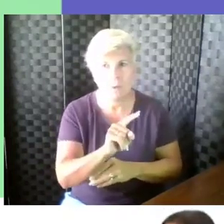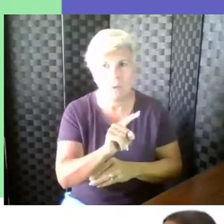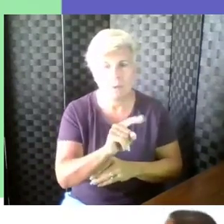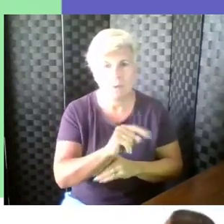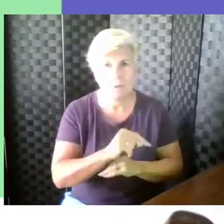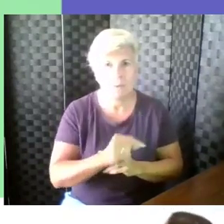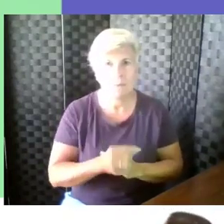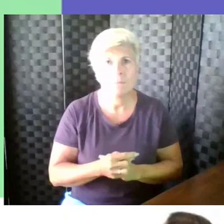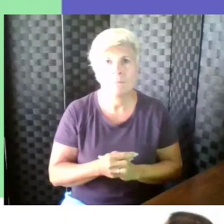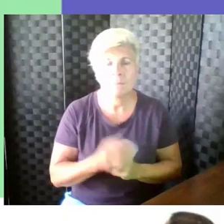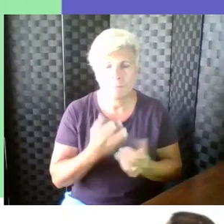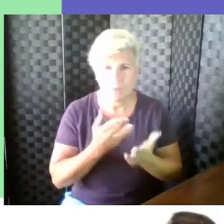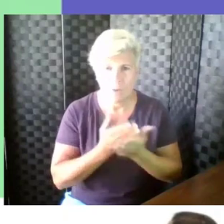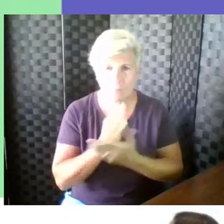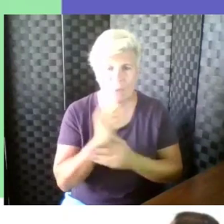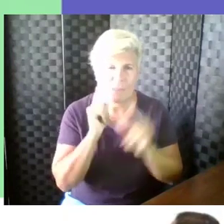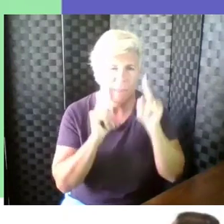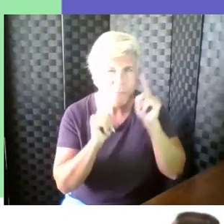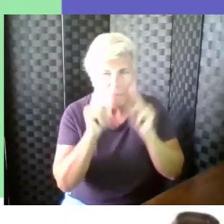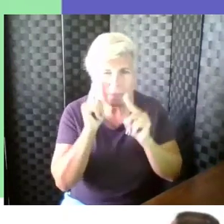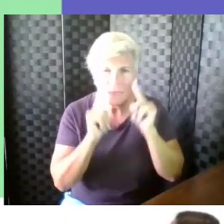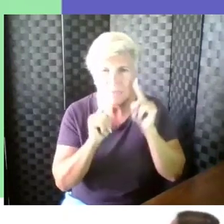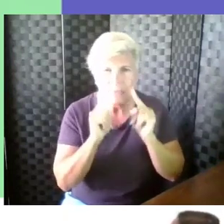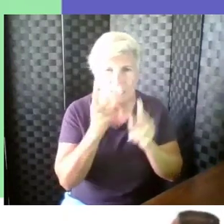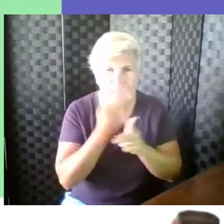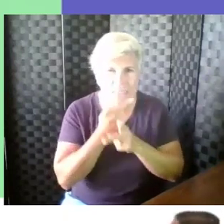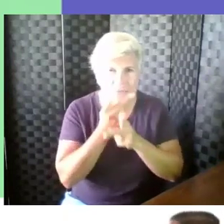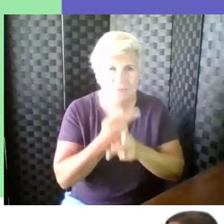471. All right, thinking carefully.